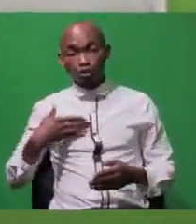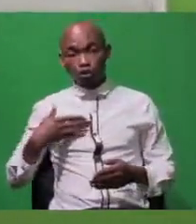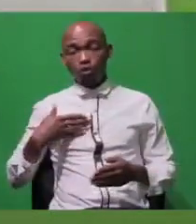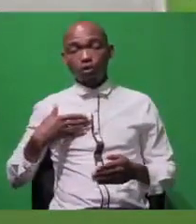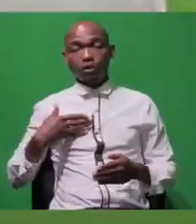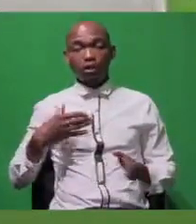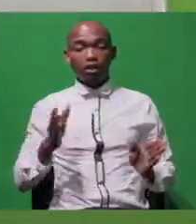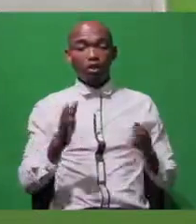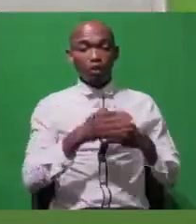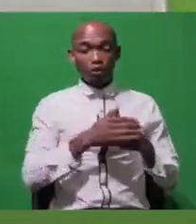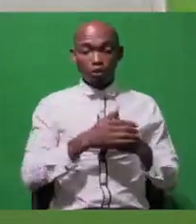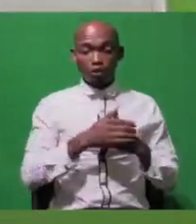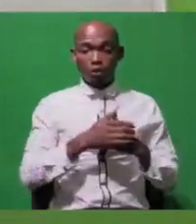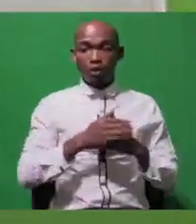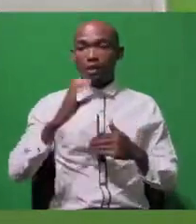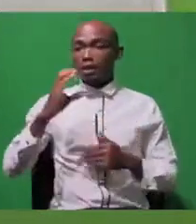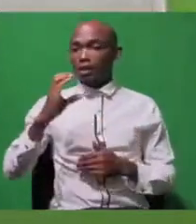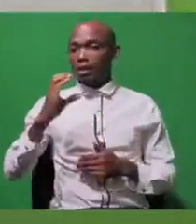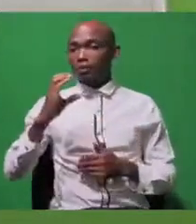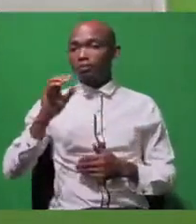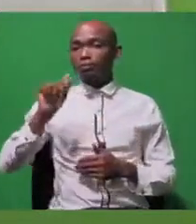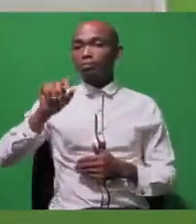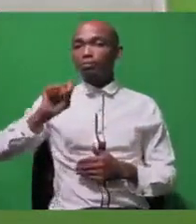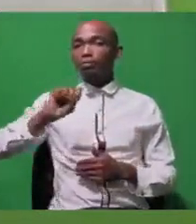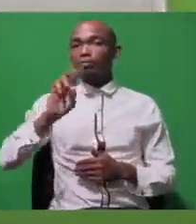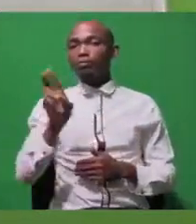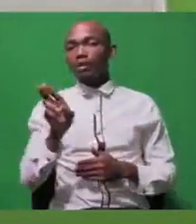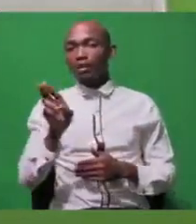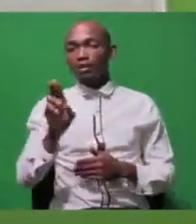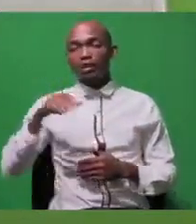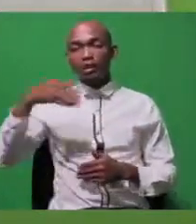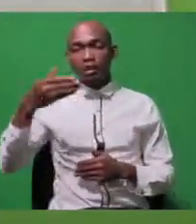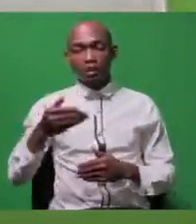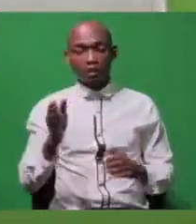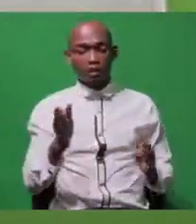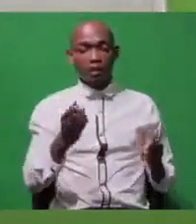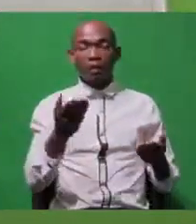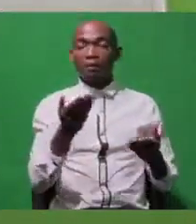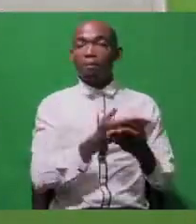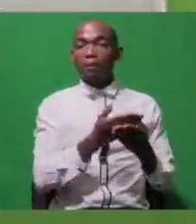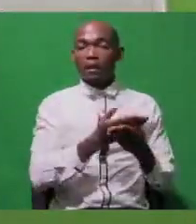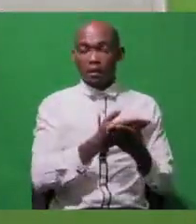cash column, and then close bank column.